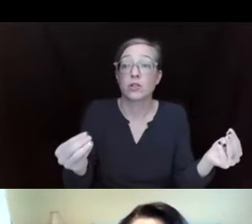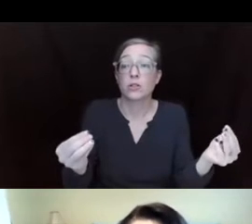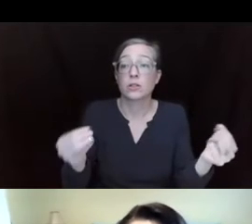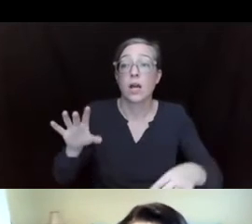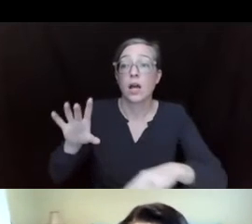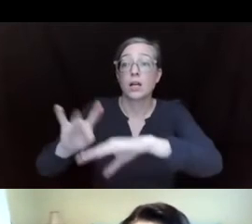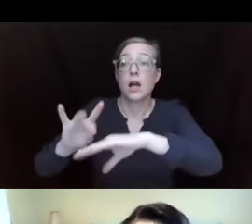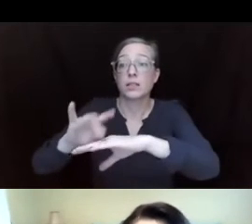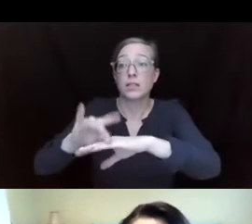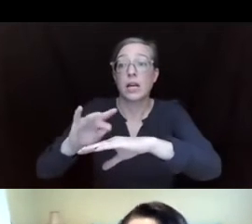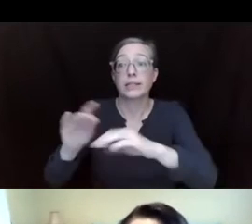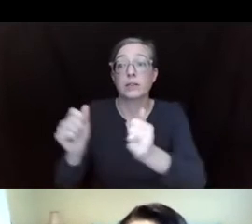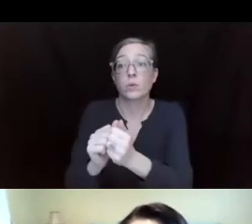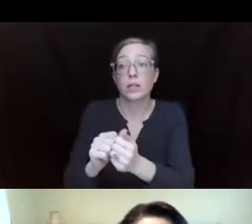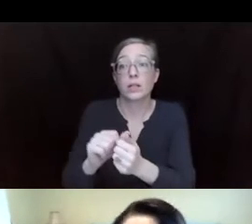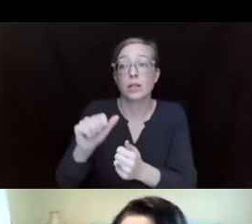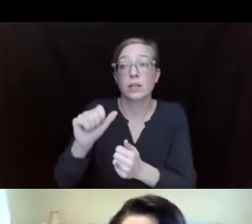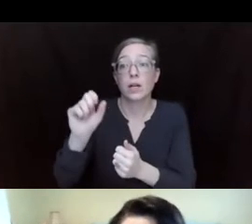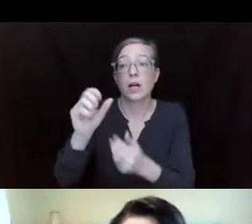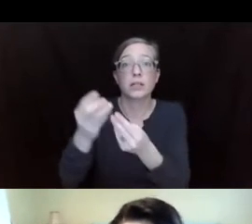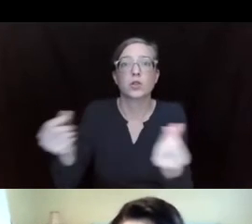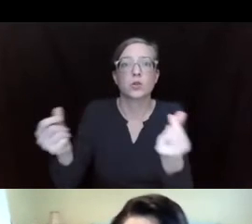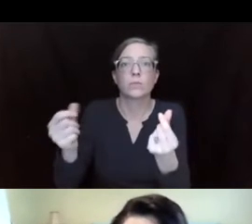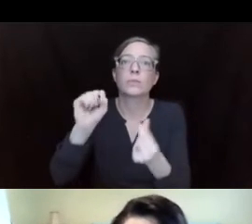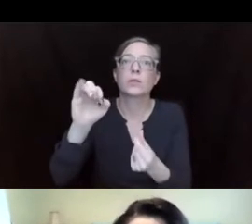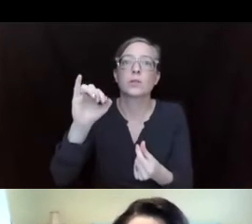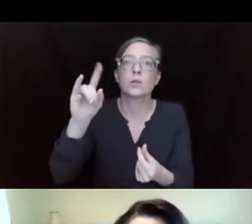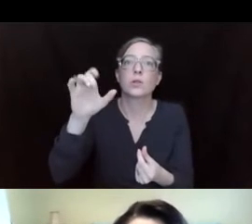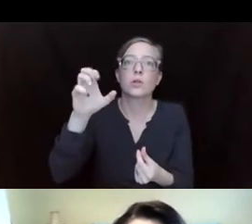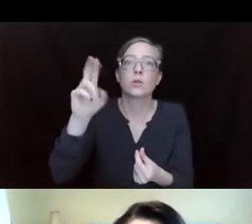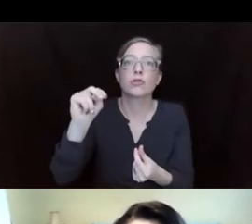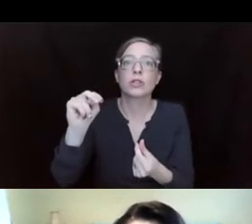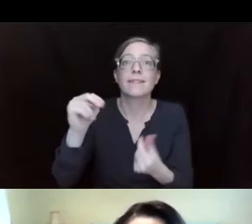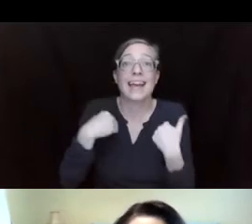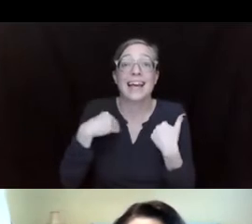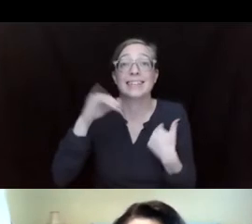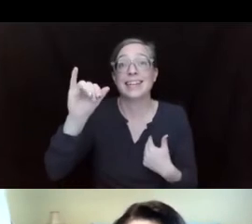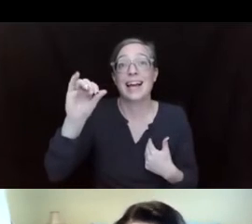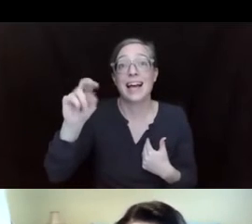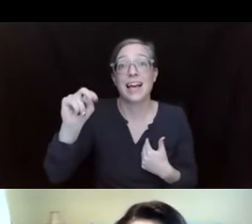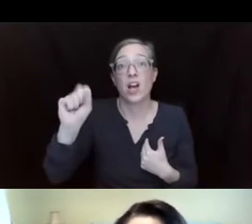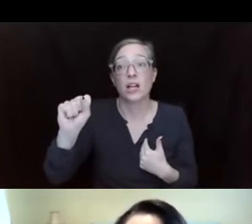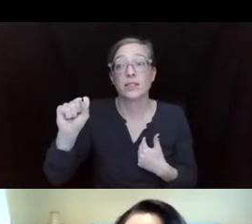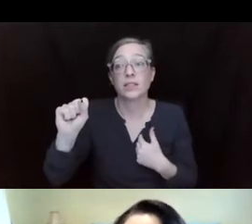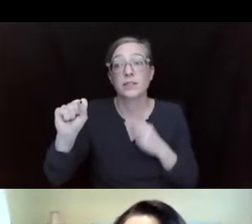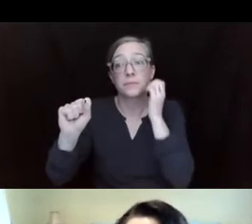with a solution that has ions, the material by itself, for free, that's how I explained it in my microfluidic class, acquires a charge.